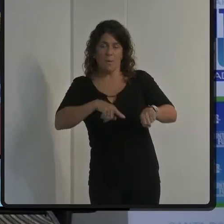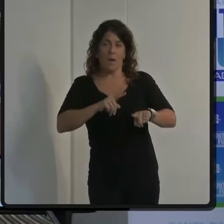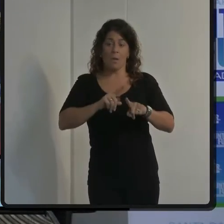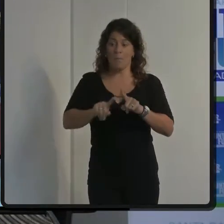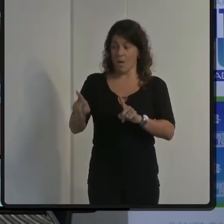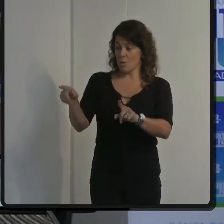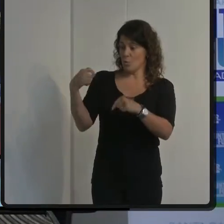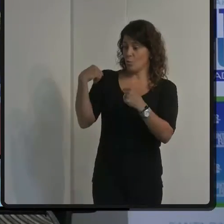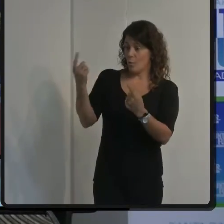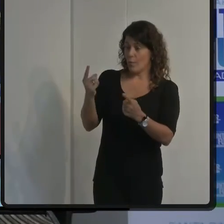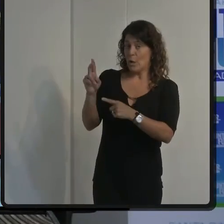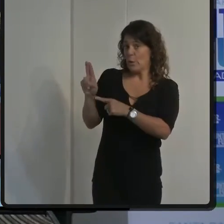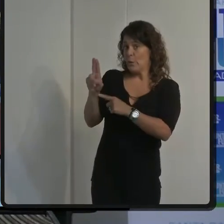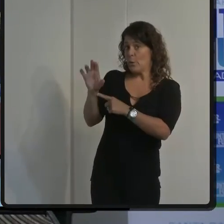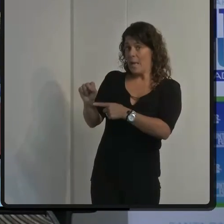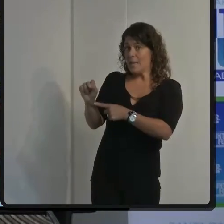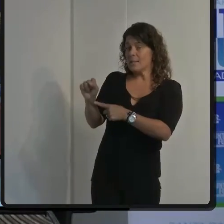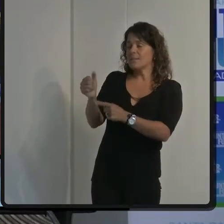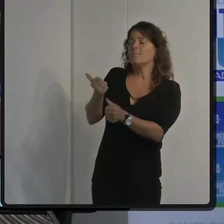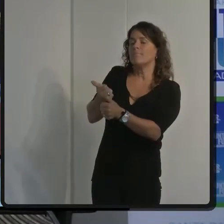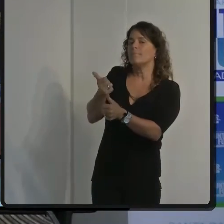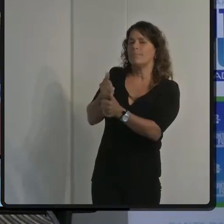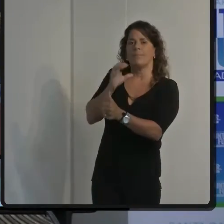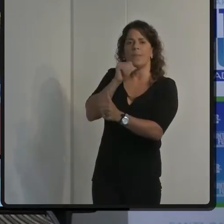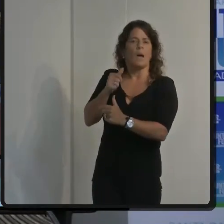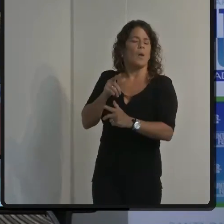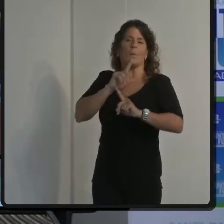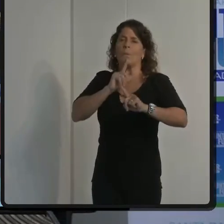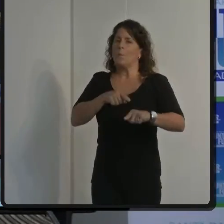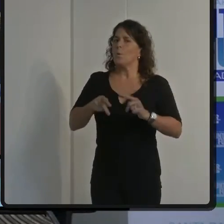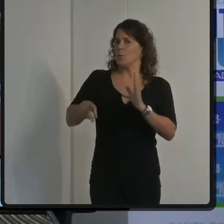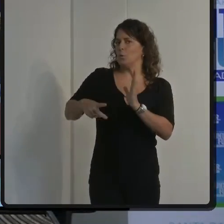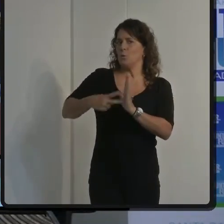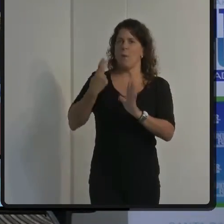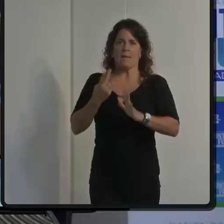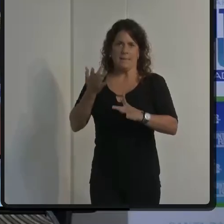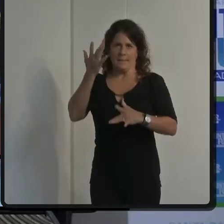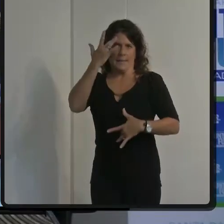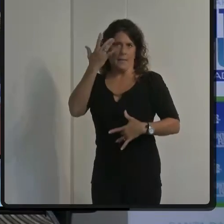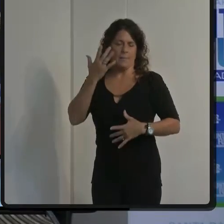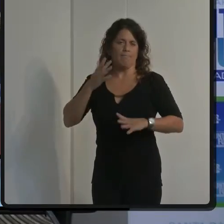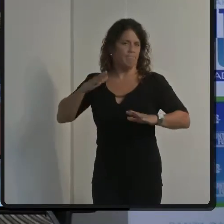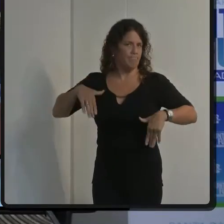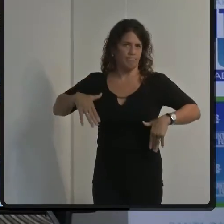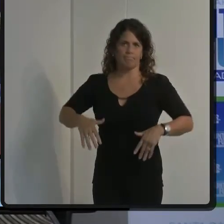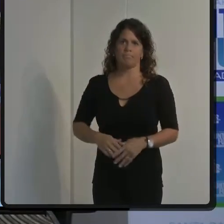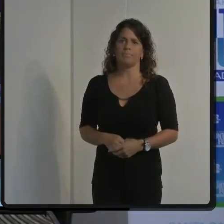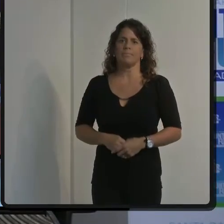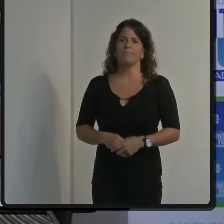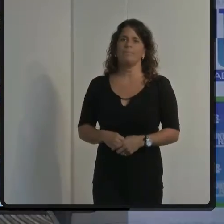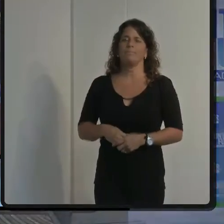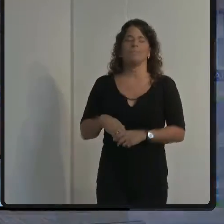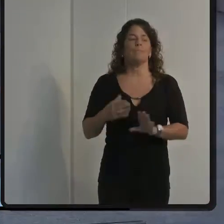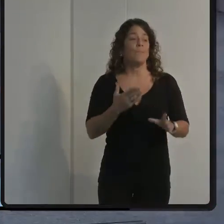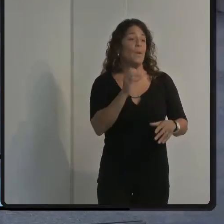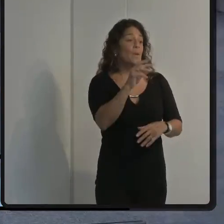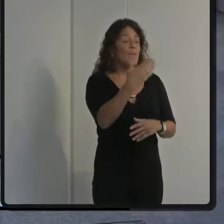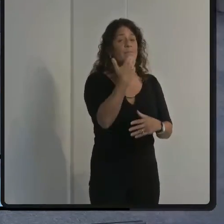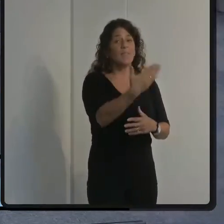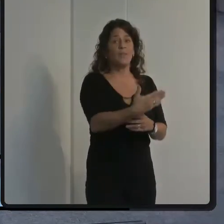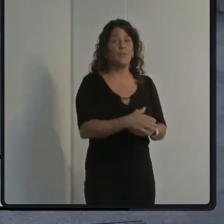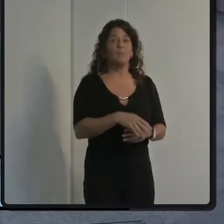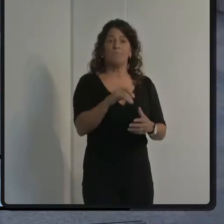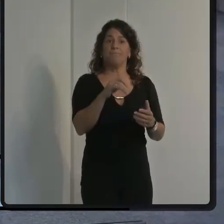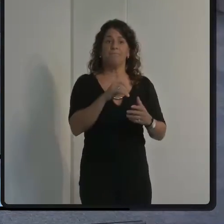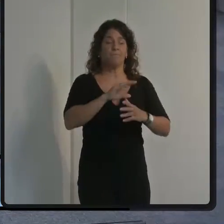in the United States, there has not been a single case of proven reinfection. Okay, thank you. That's all.